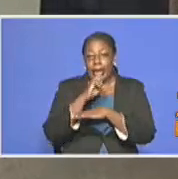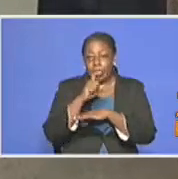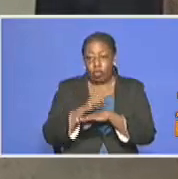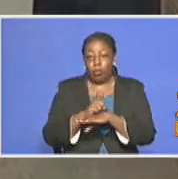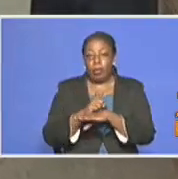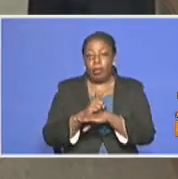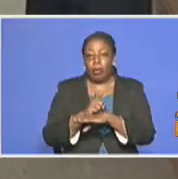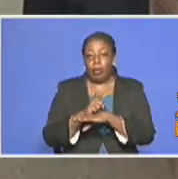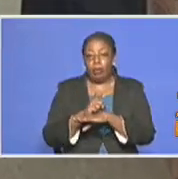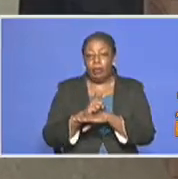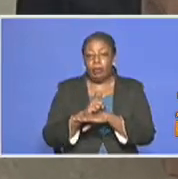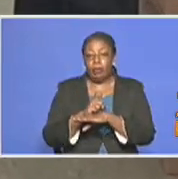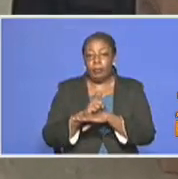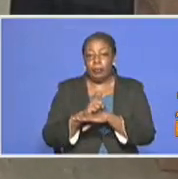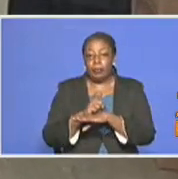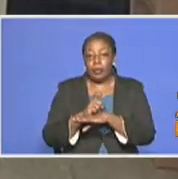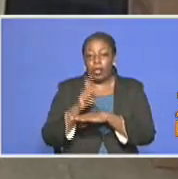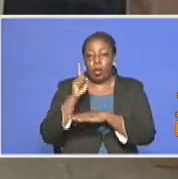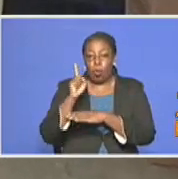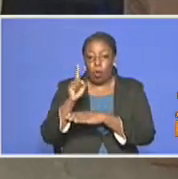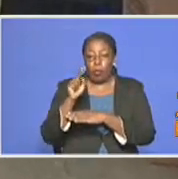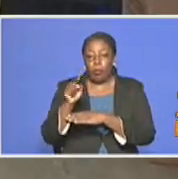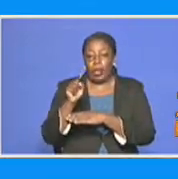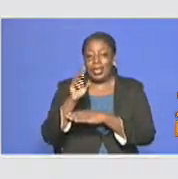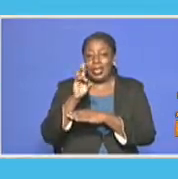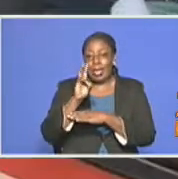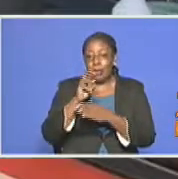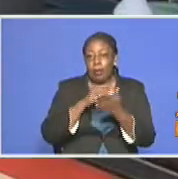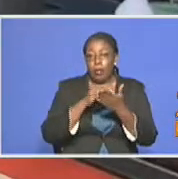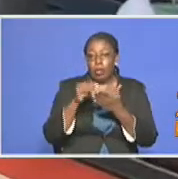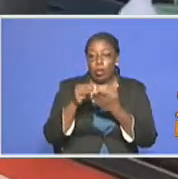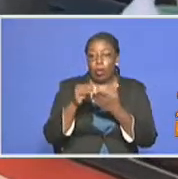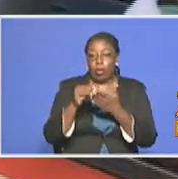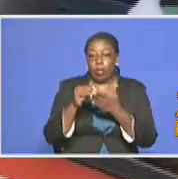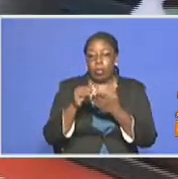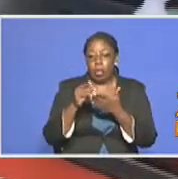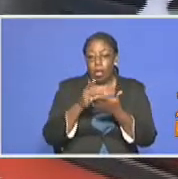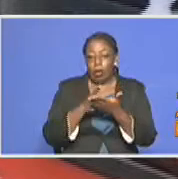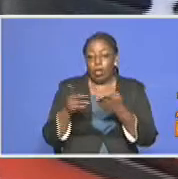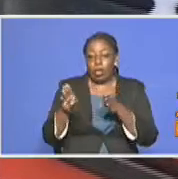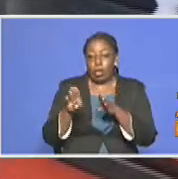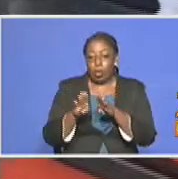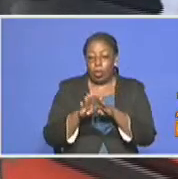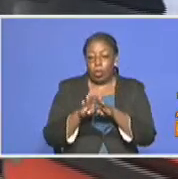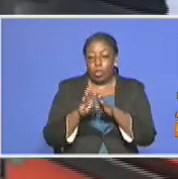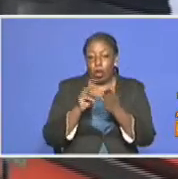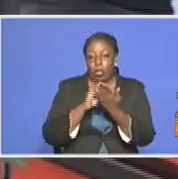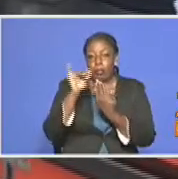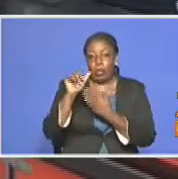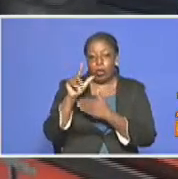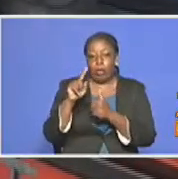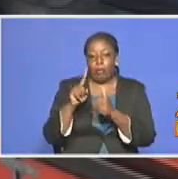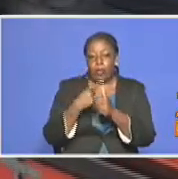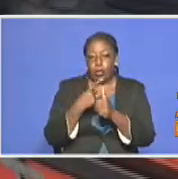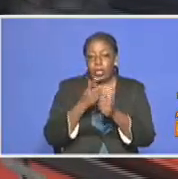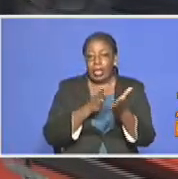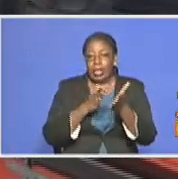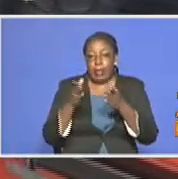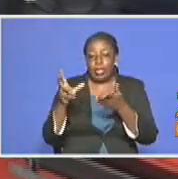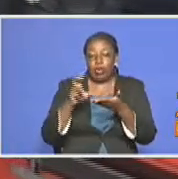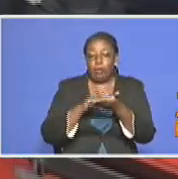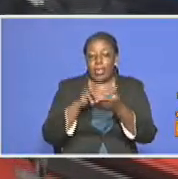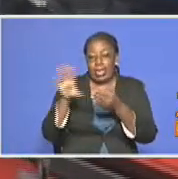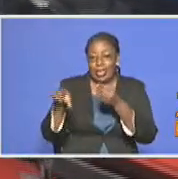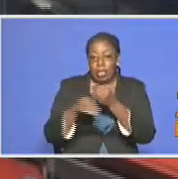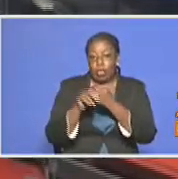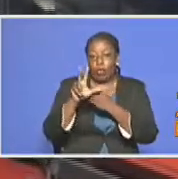in Georgetown, Exuma. The $1.75 million purchase closed on May 31st. The company plans to invest an